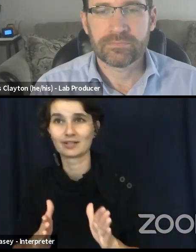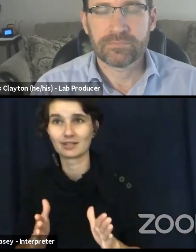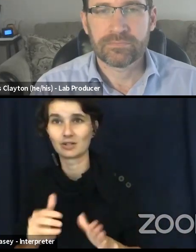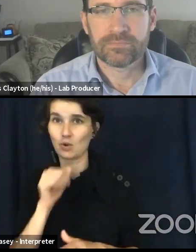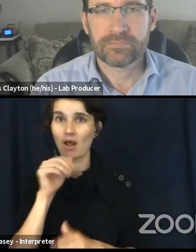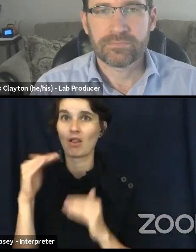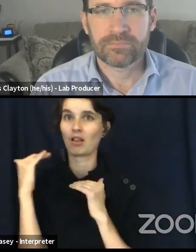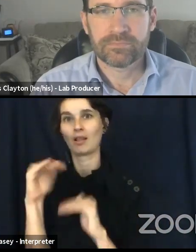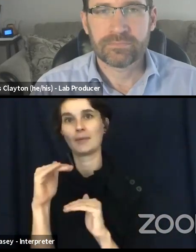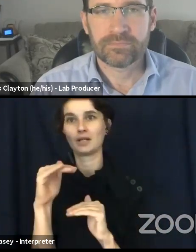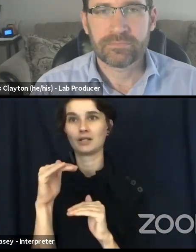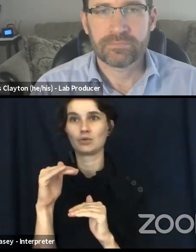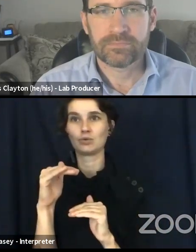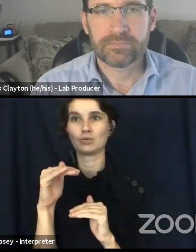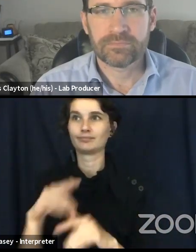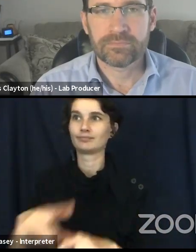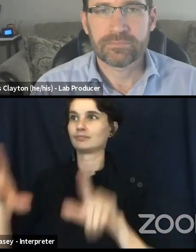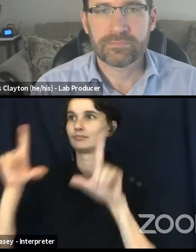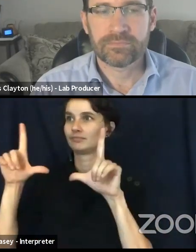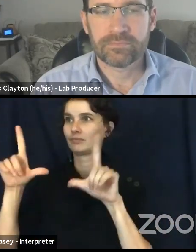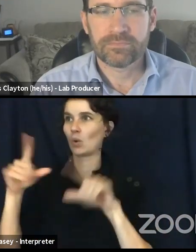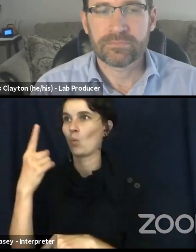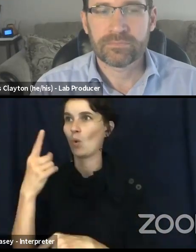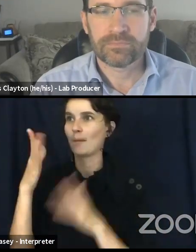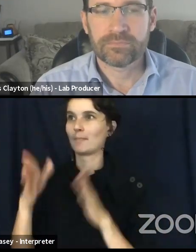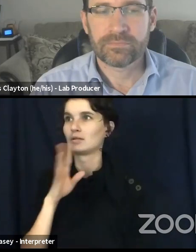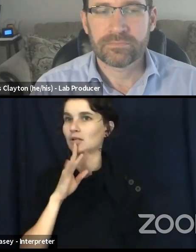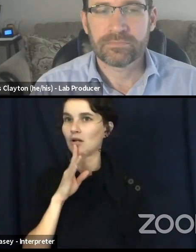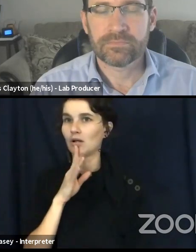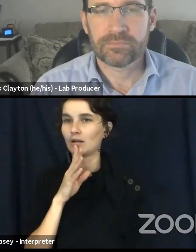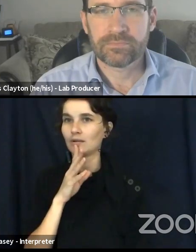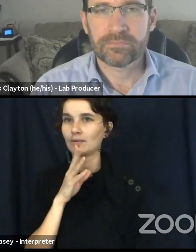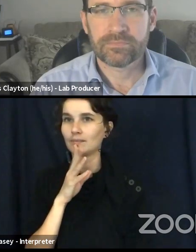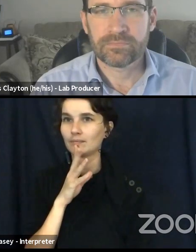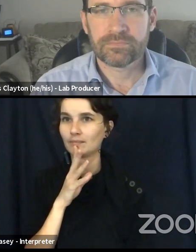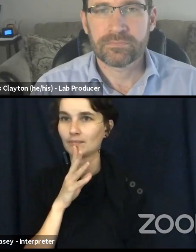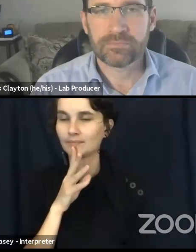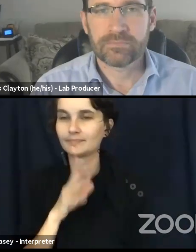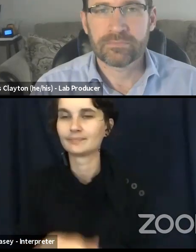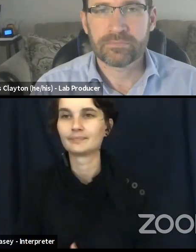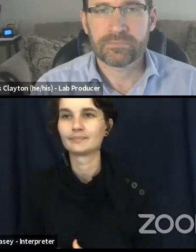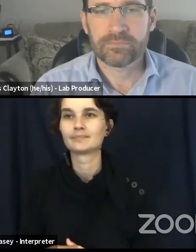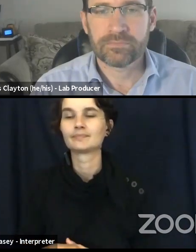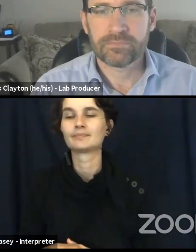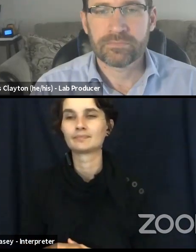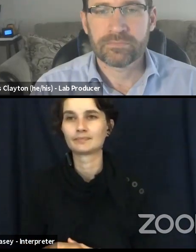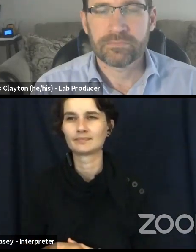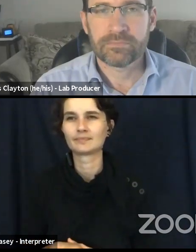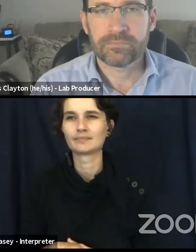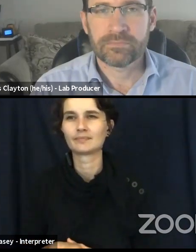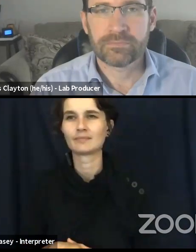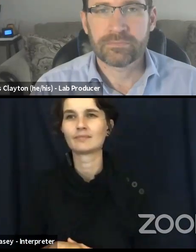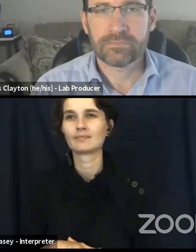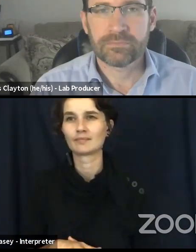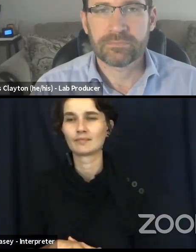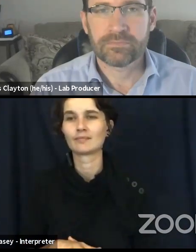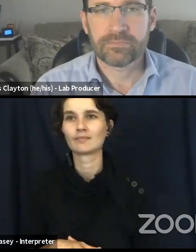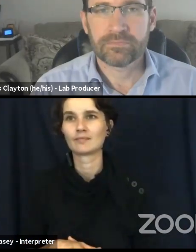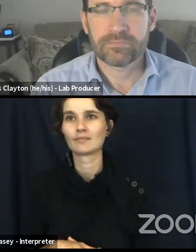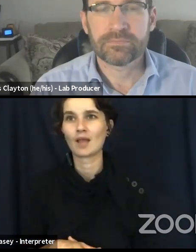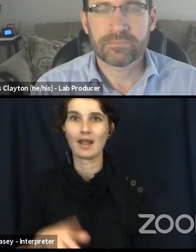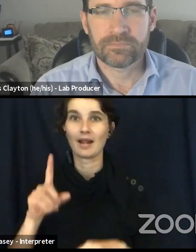to a flattened plane of 2D boxes and that it's interoperable with other softwares